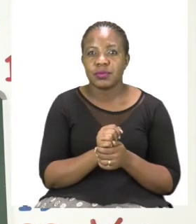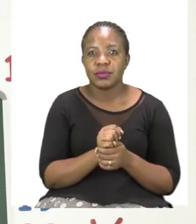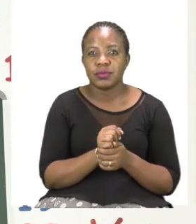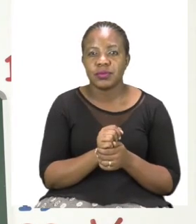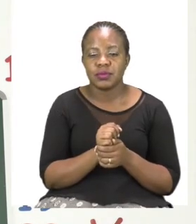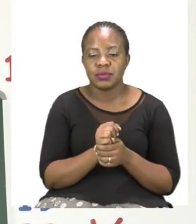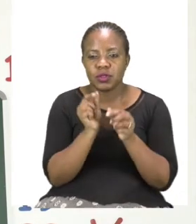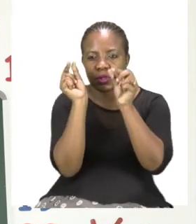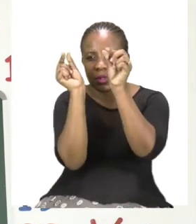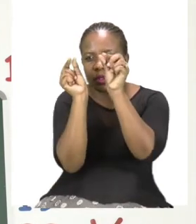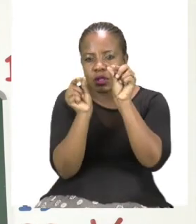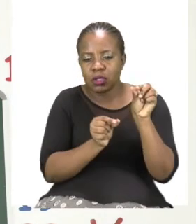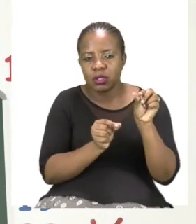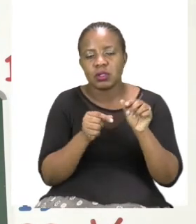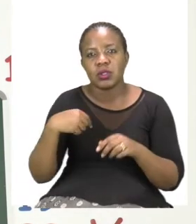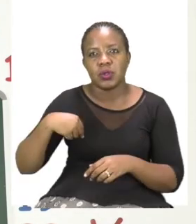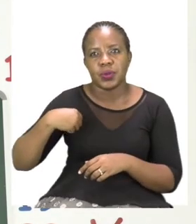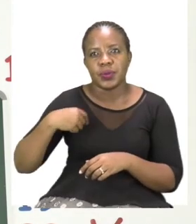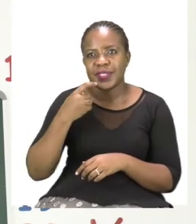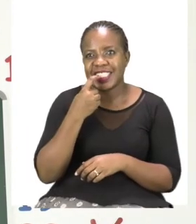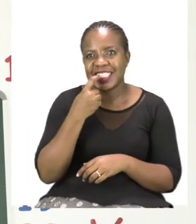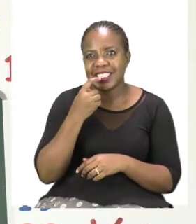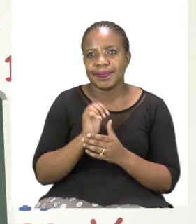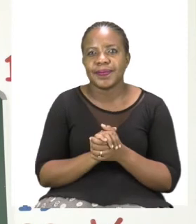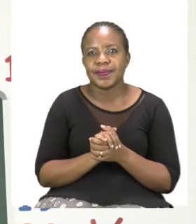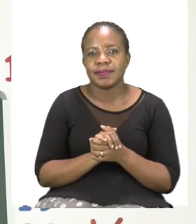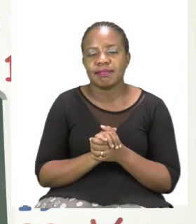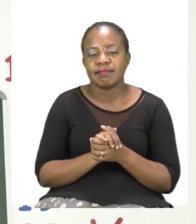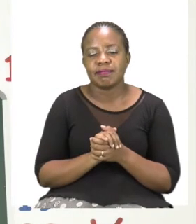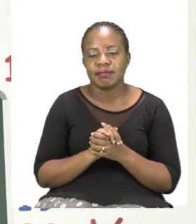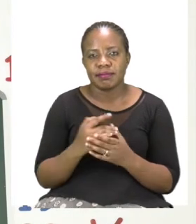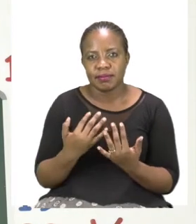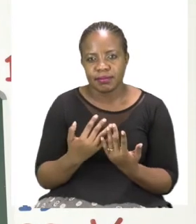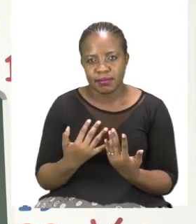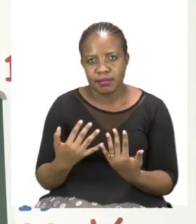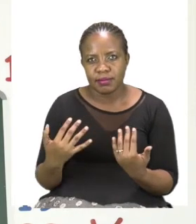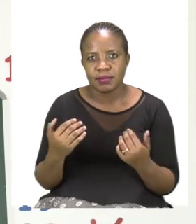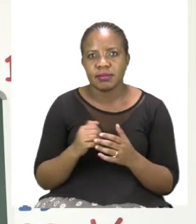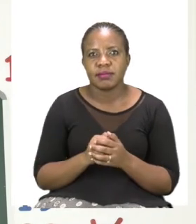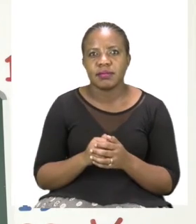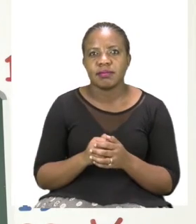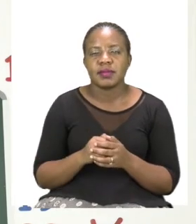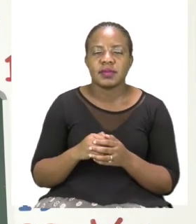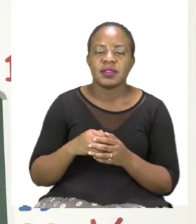two stripes, the green at the bottom, and then the yellow